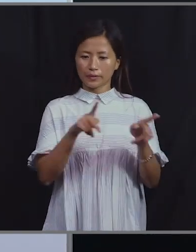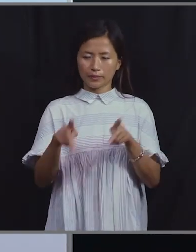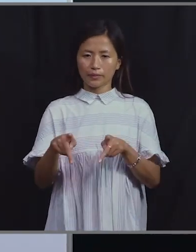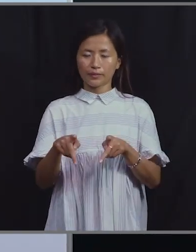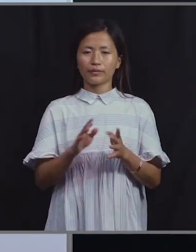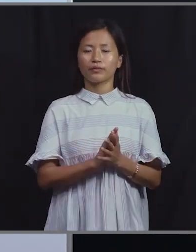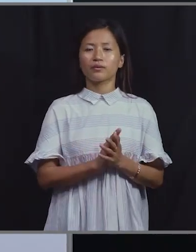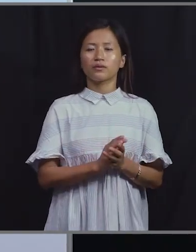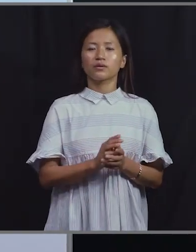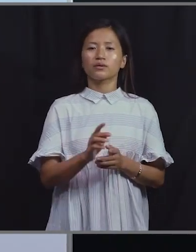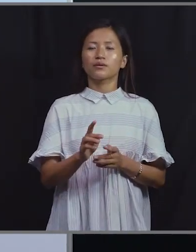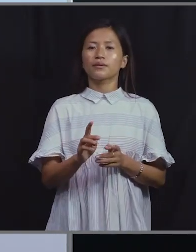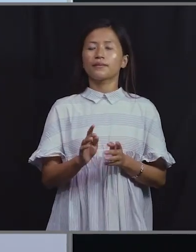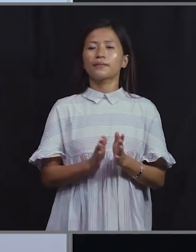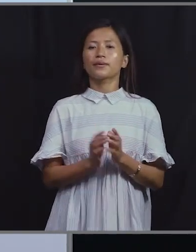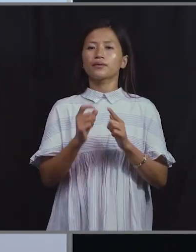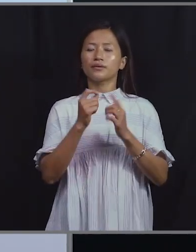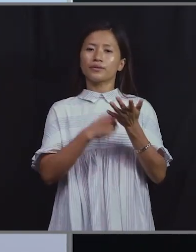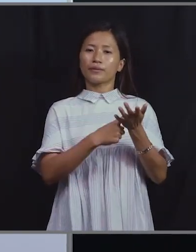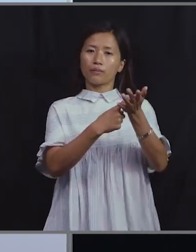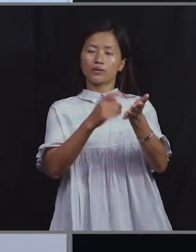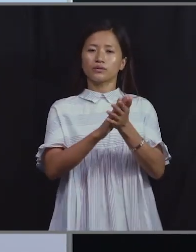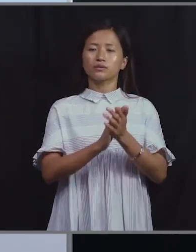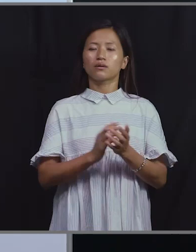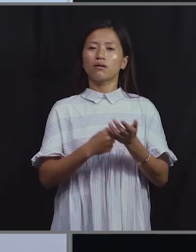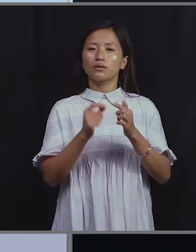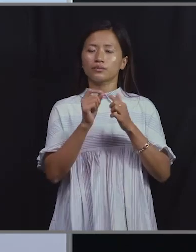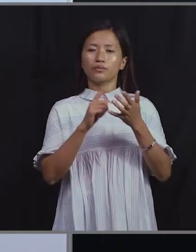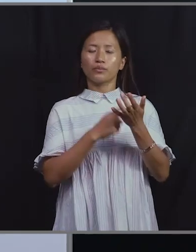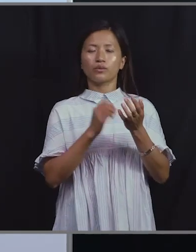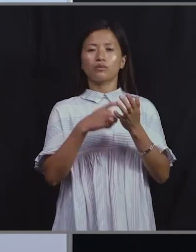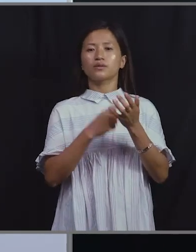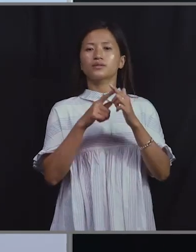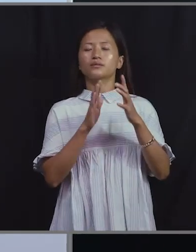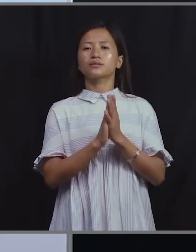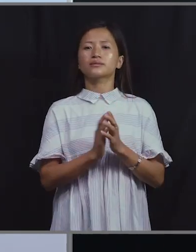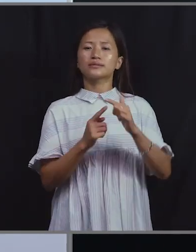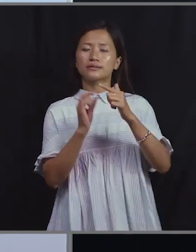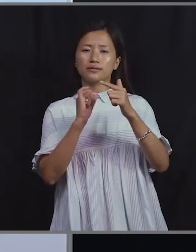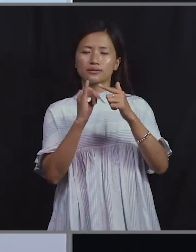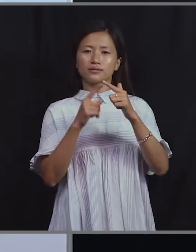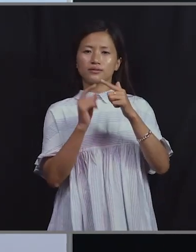report. All right, and this report is titled